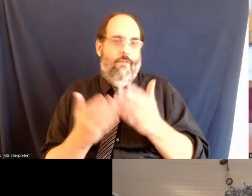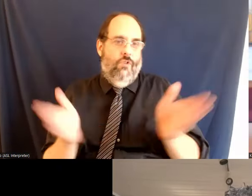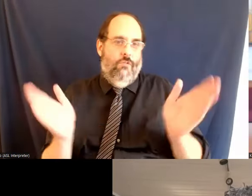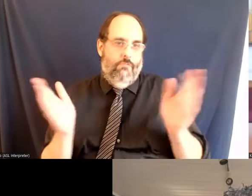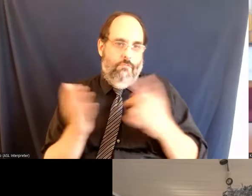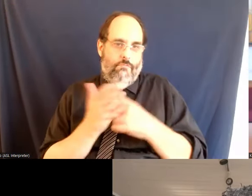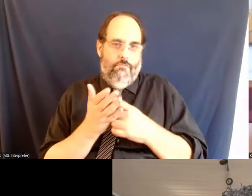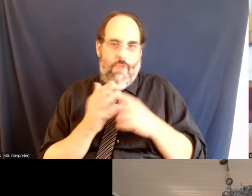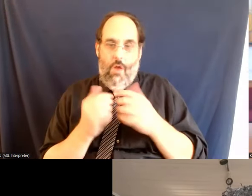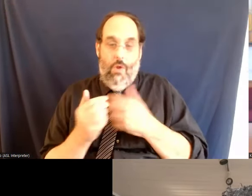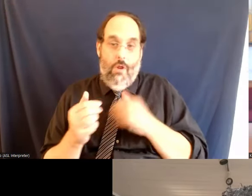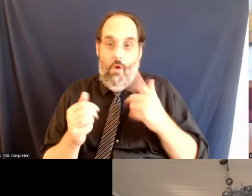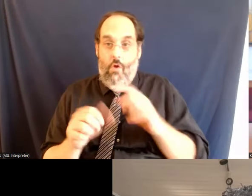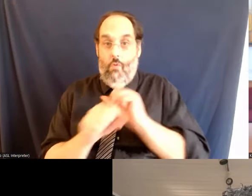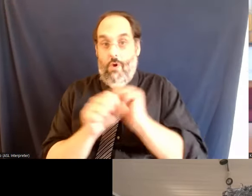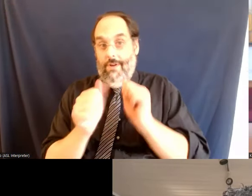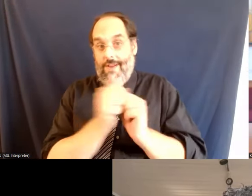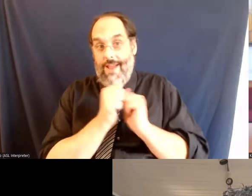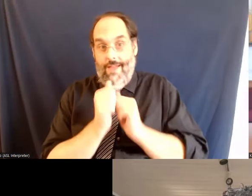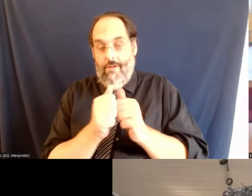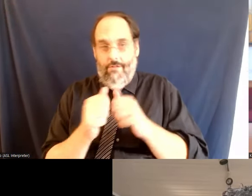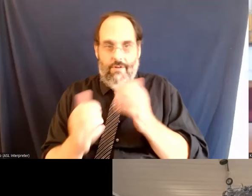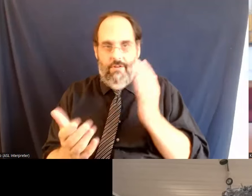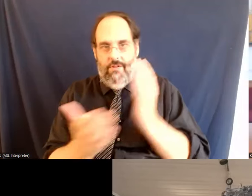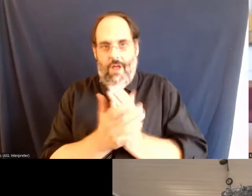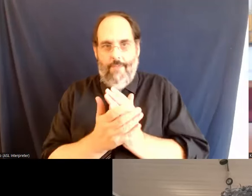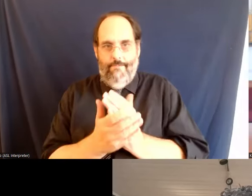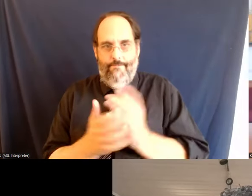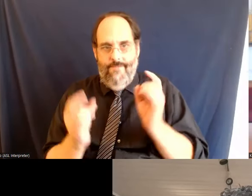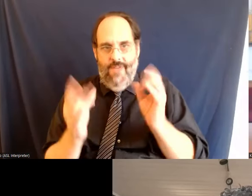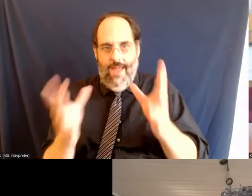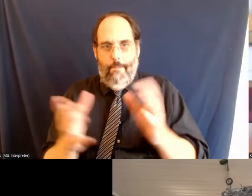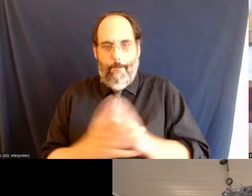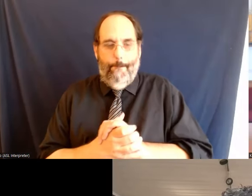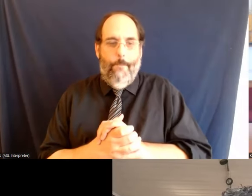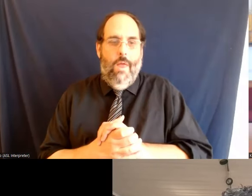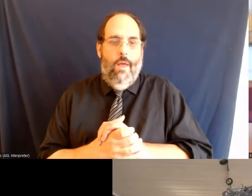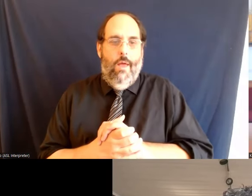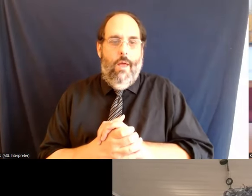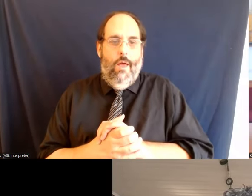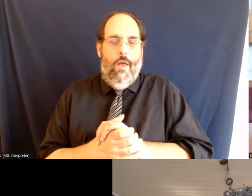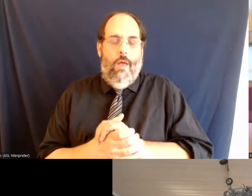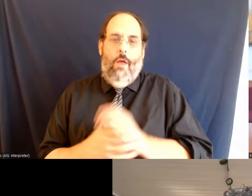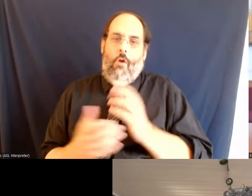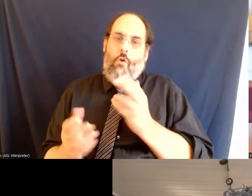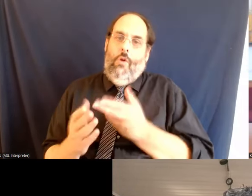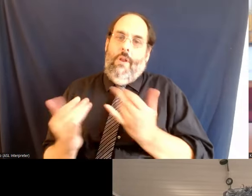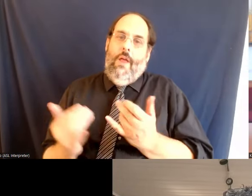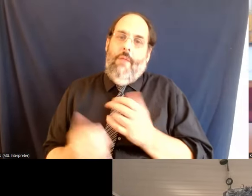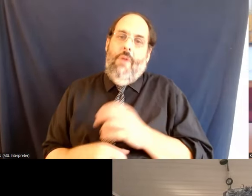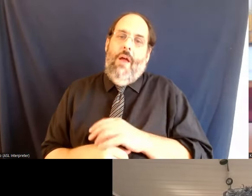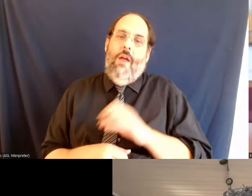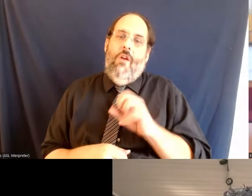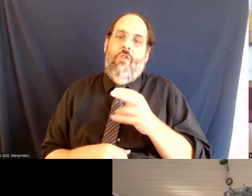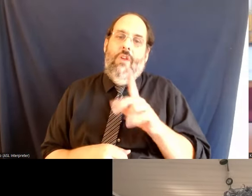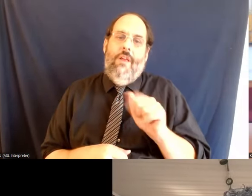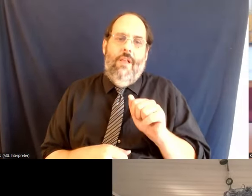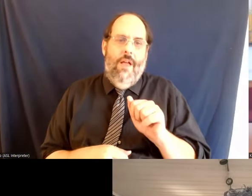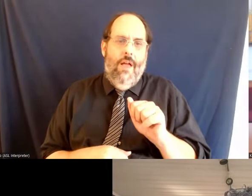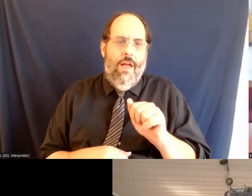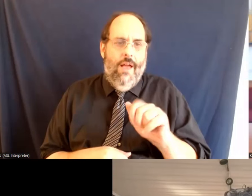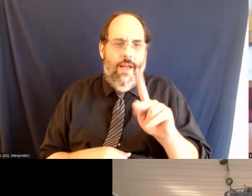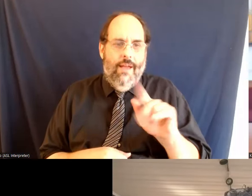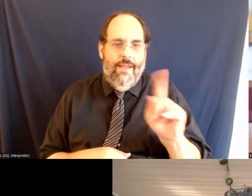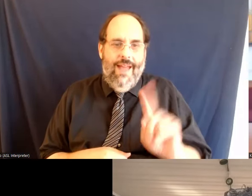how we can all work together in the fight against hate. We are joined today by Sheila Katz. She is